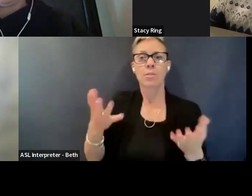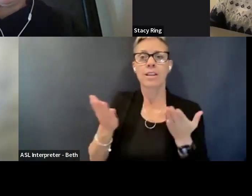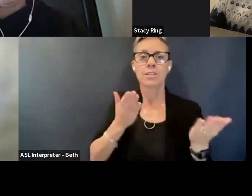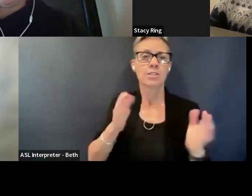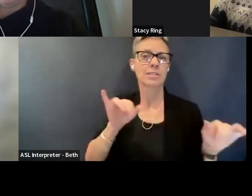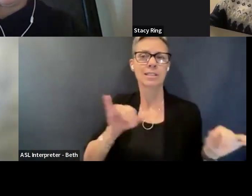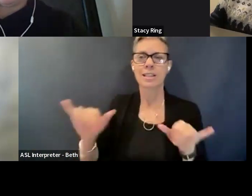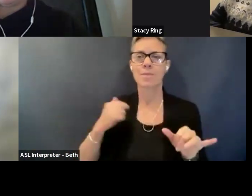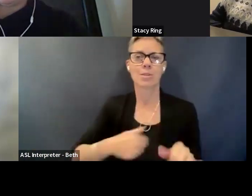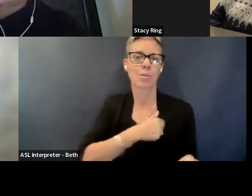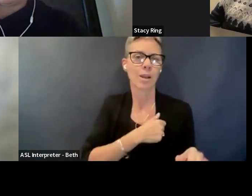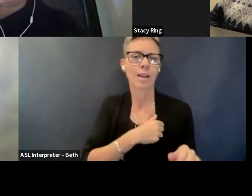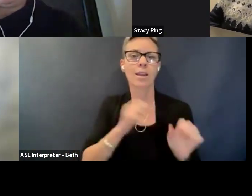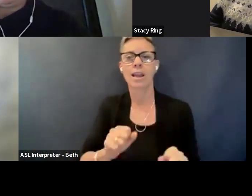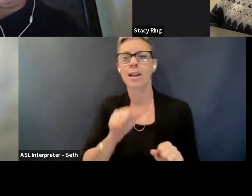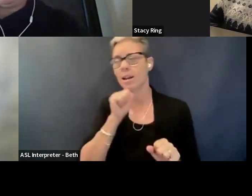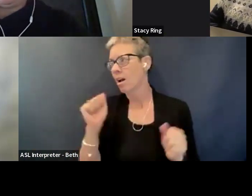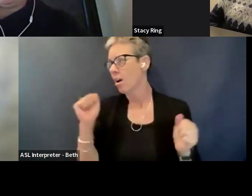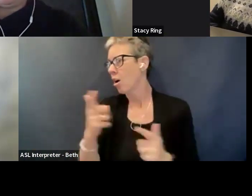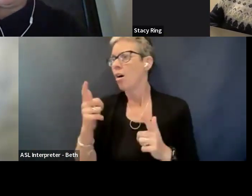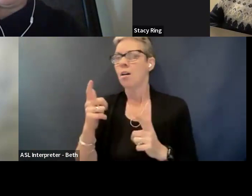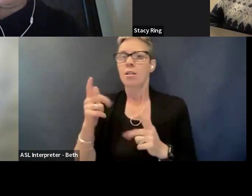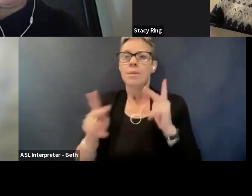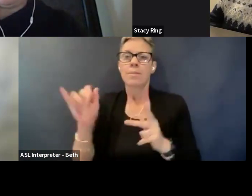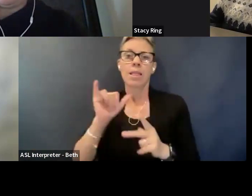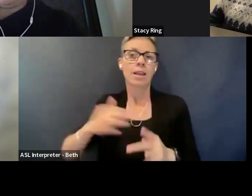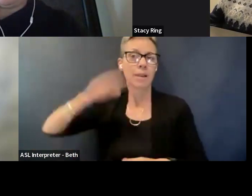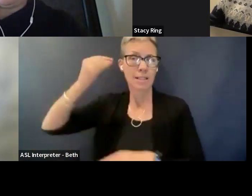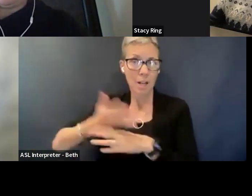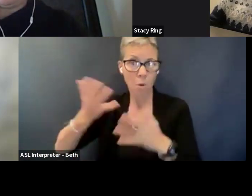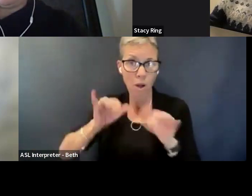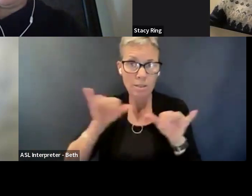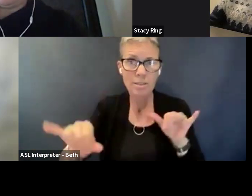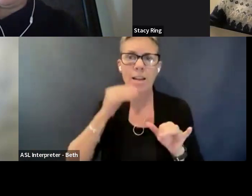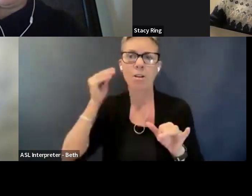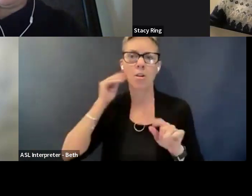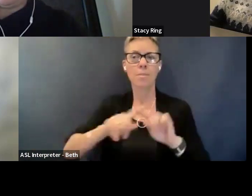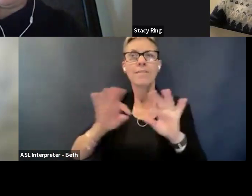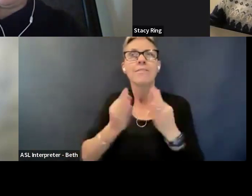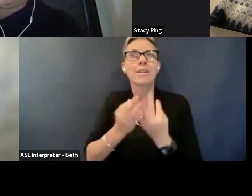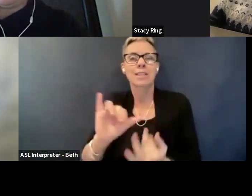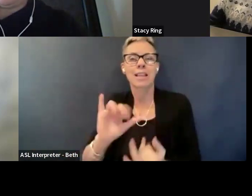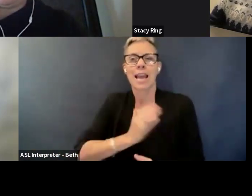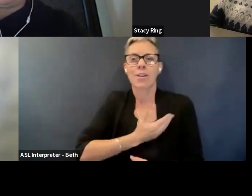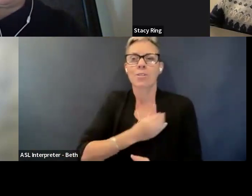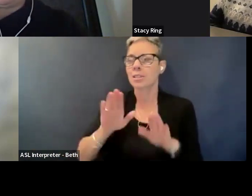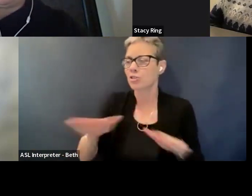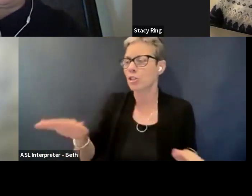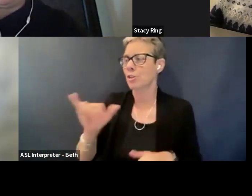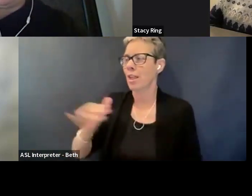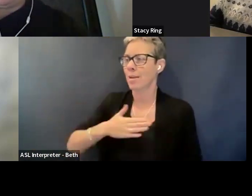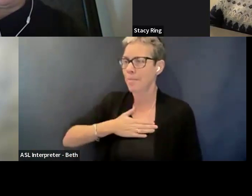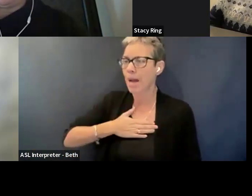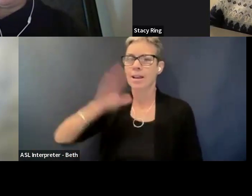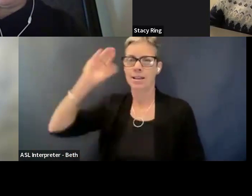every individual like my son wants to remain at home. But for families like ours and children like mine,